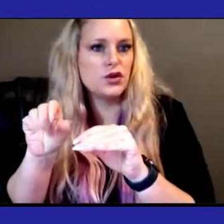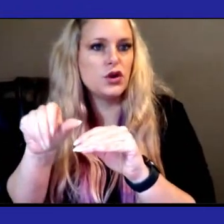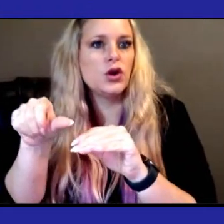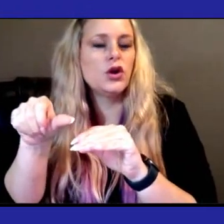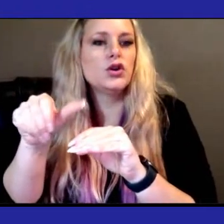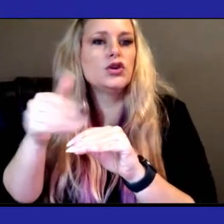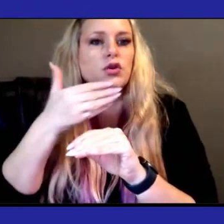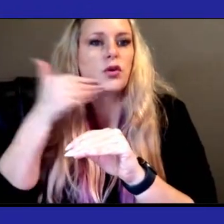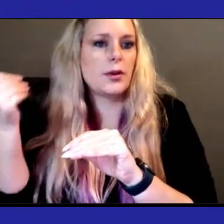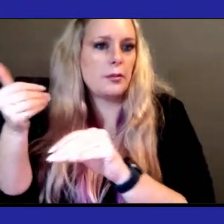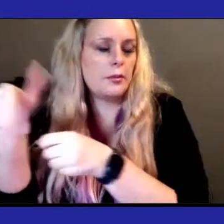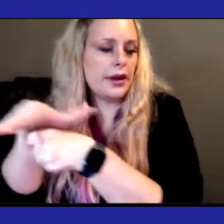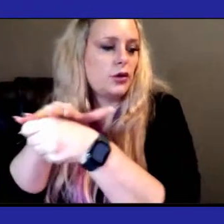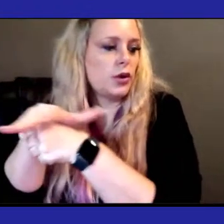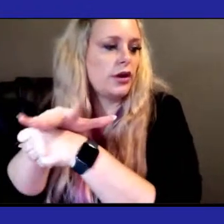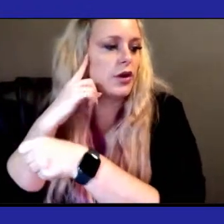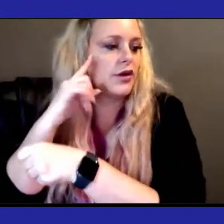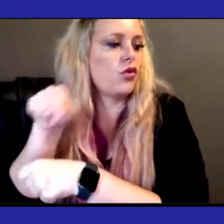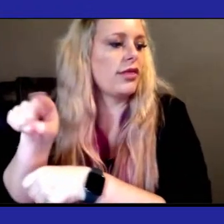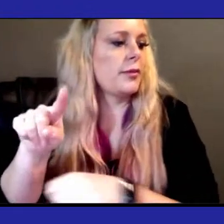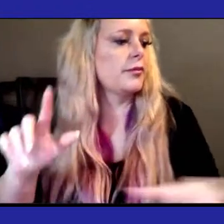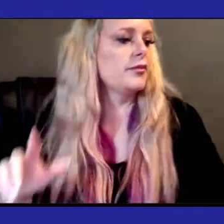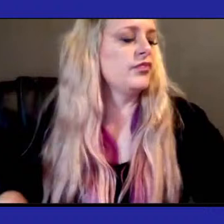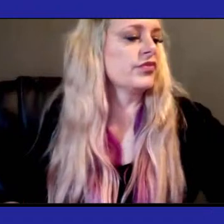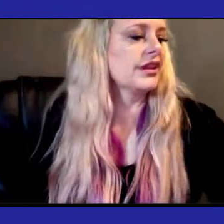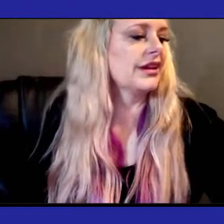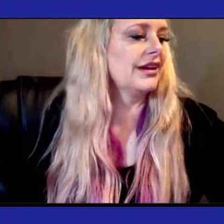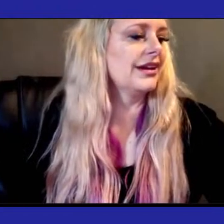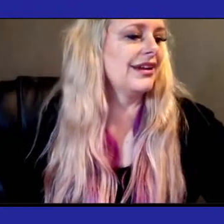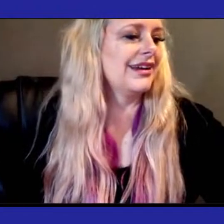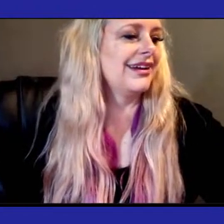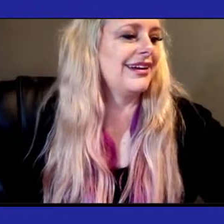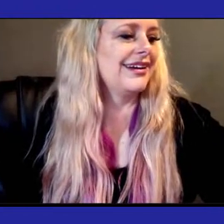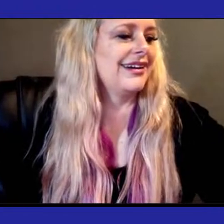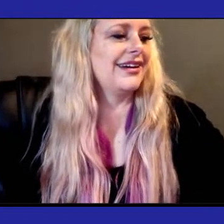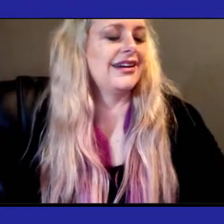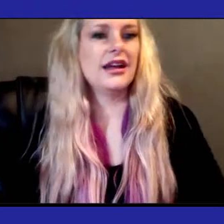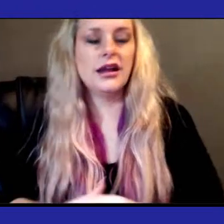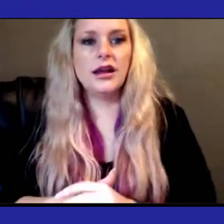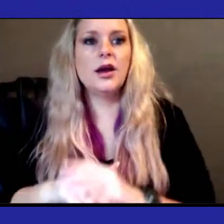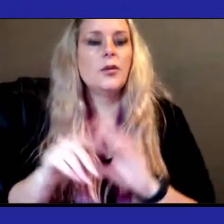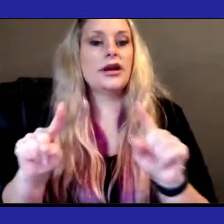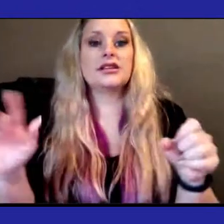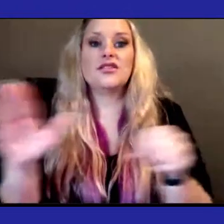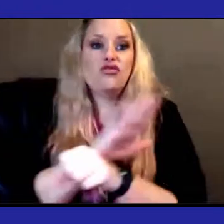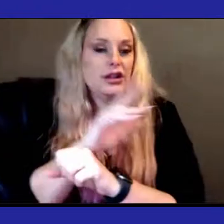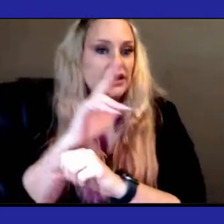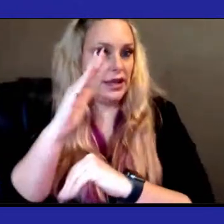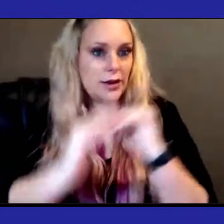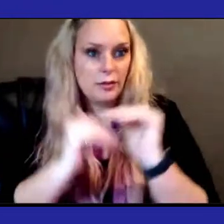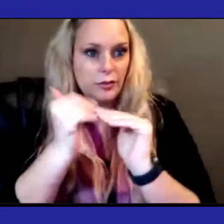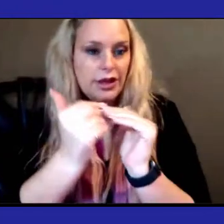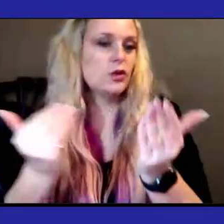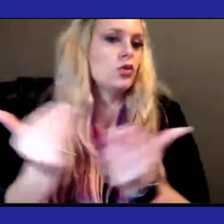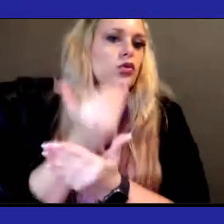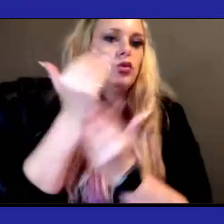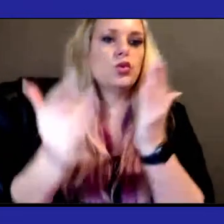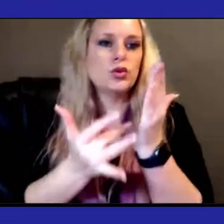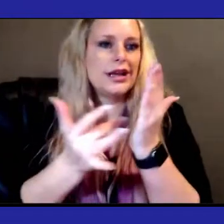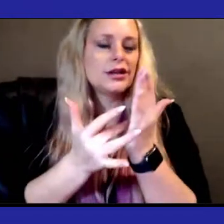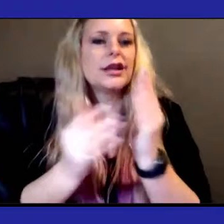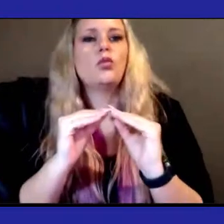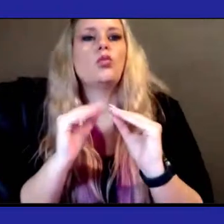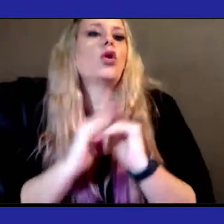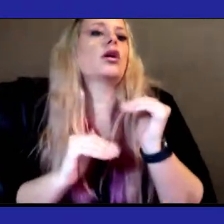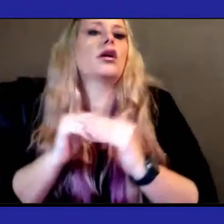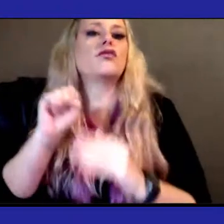space for them. And it's been completely rebuilt with new technology and just a much more comfortable space